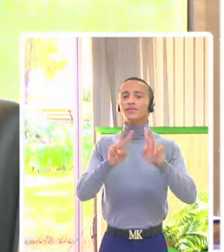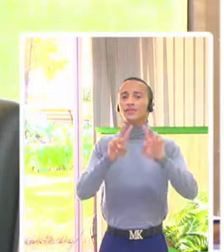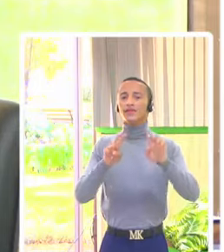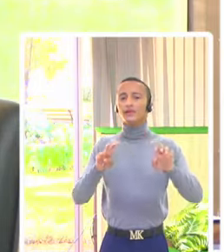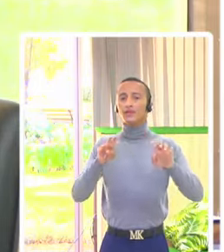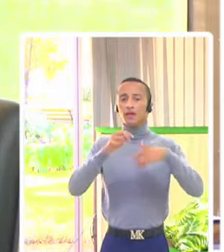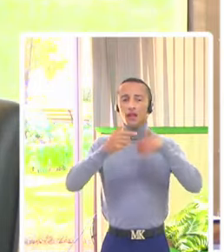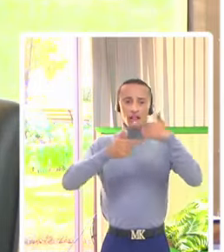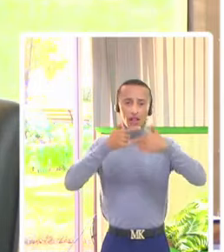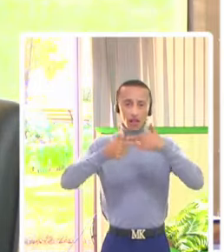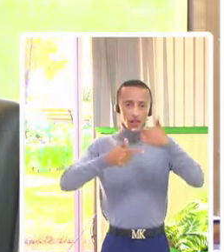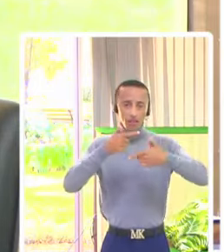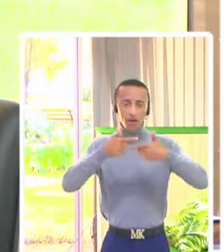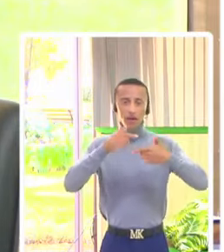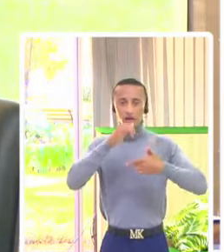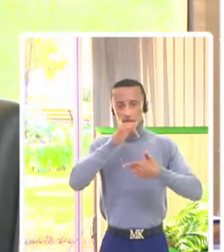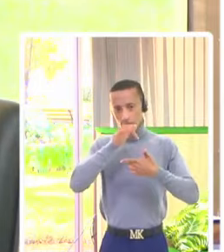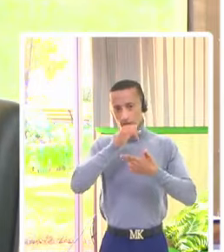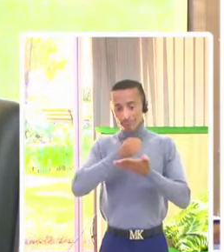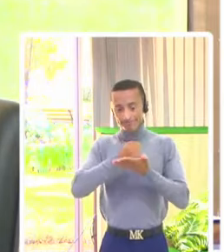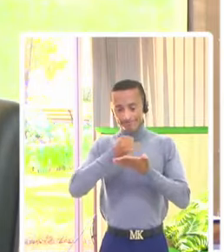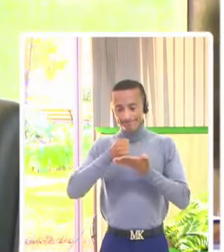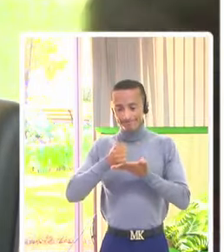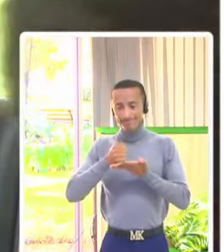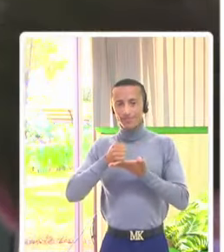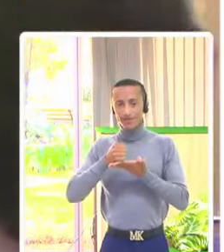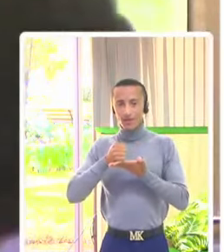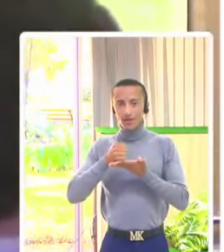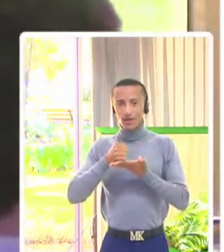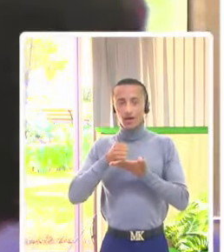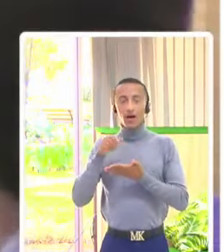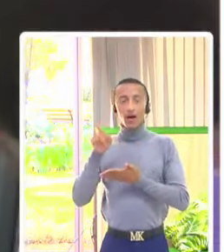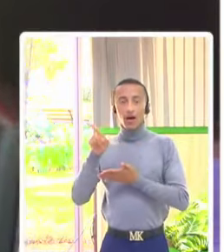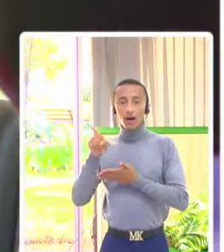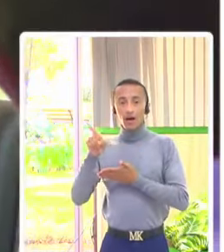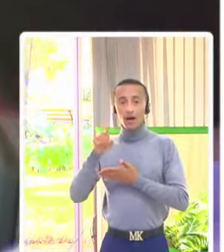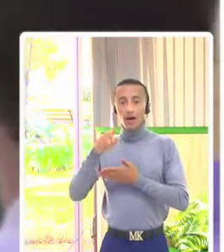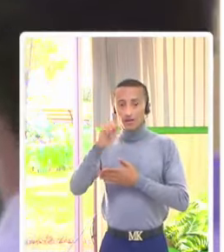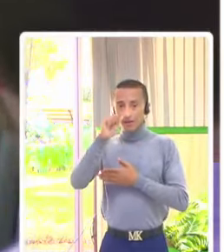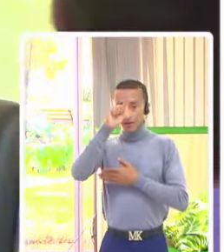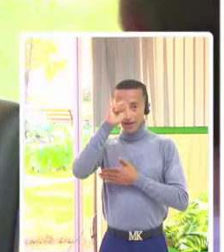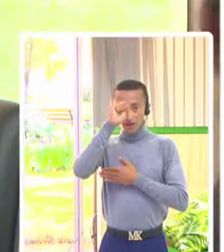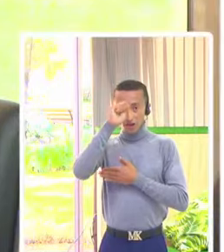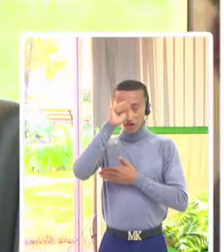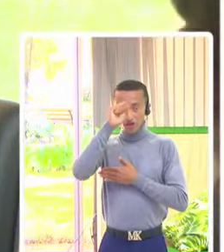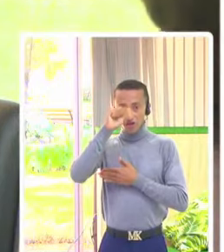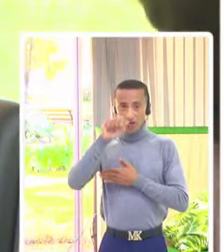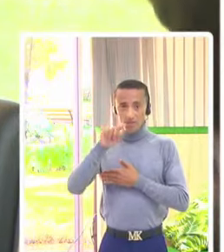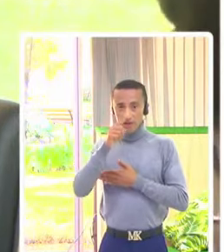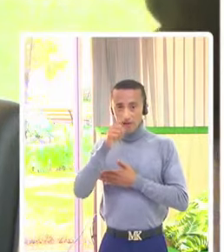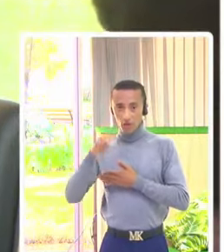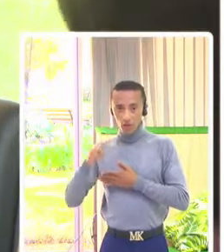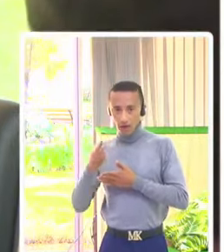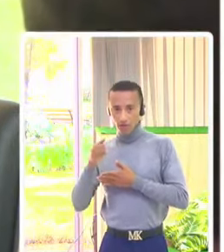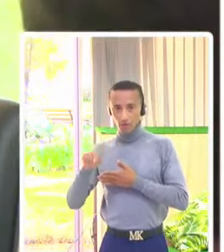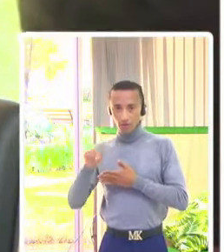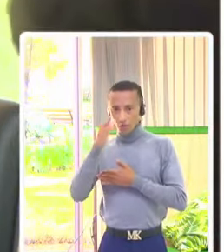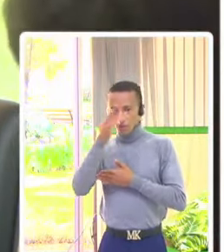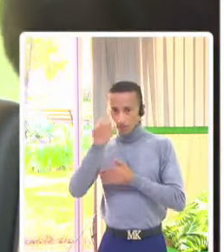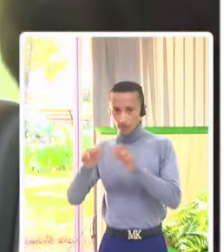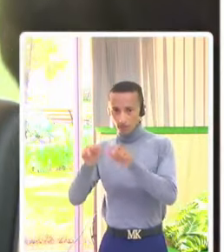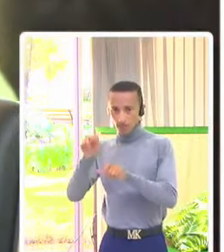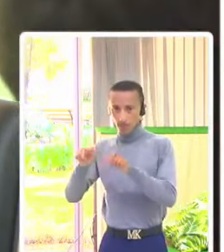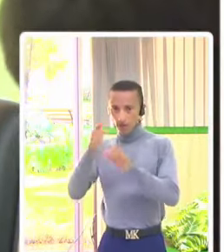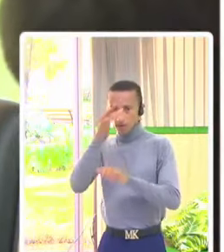4,000 people for governing a country of 1.4 billion people, and they staff the senior positions in most major ministries